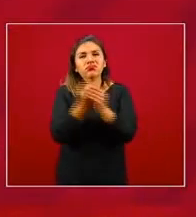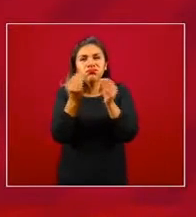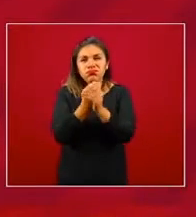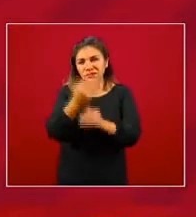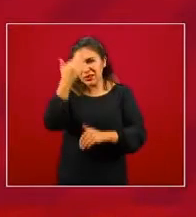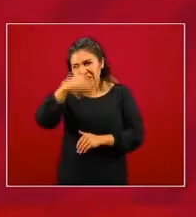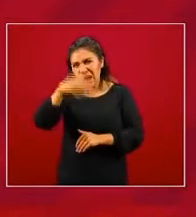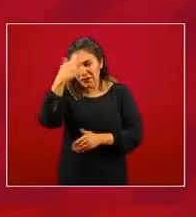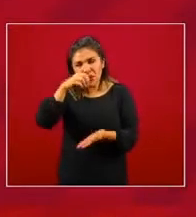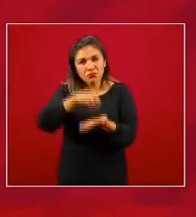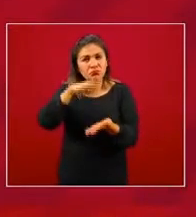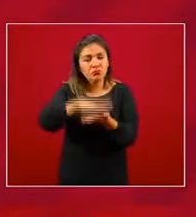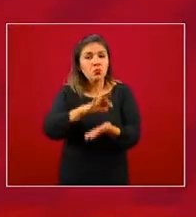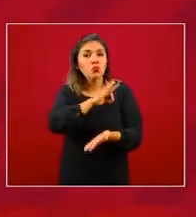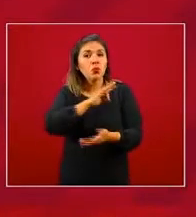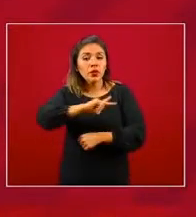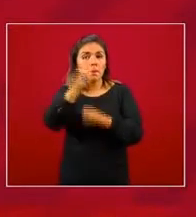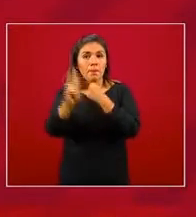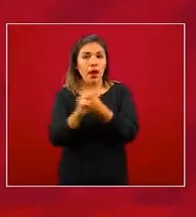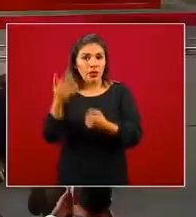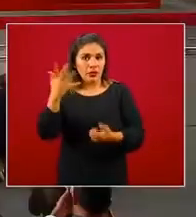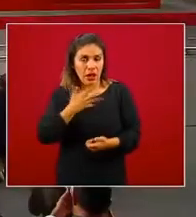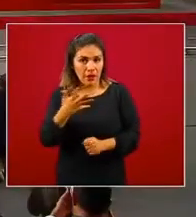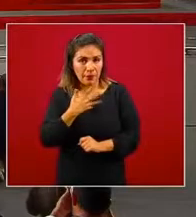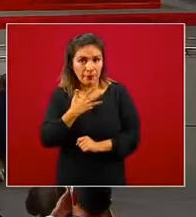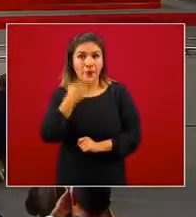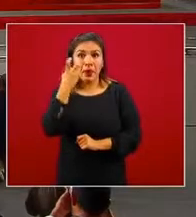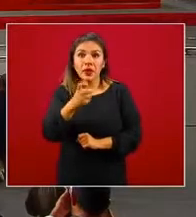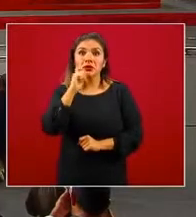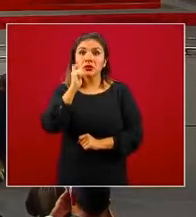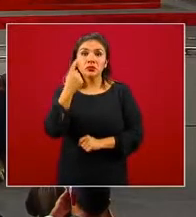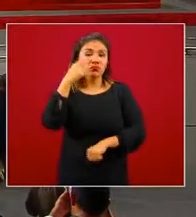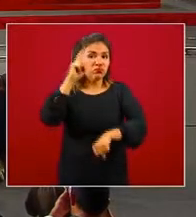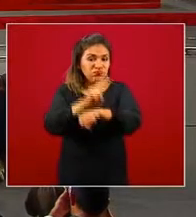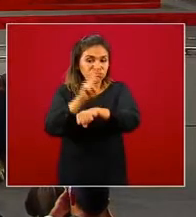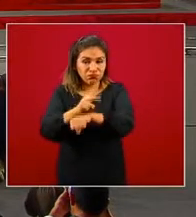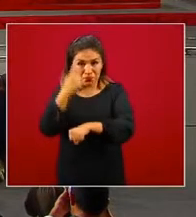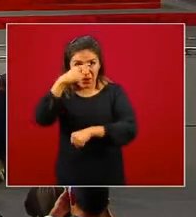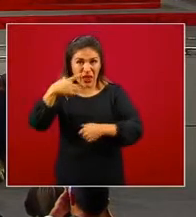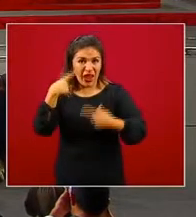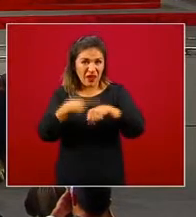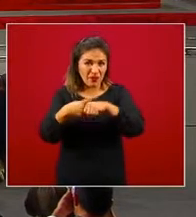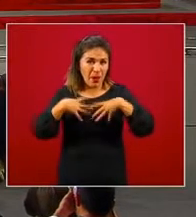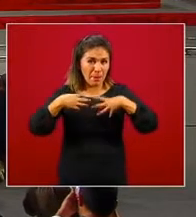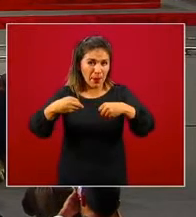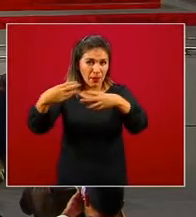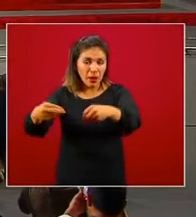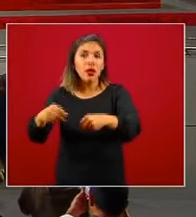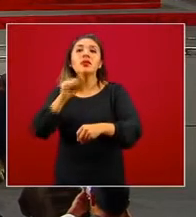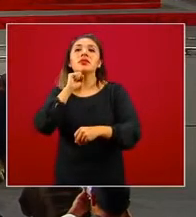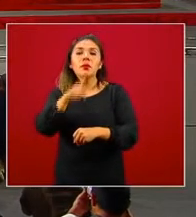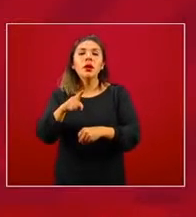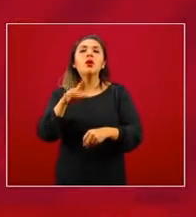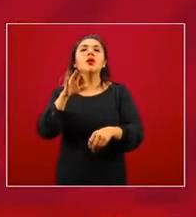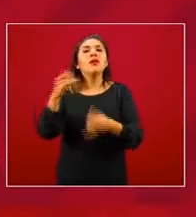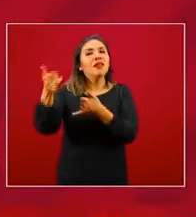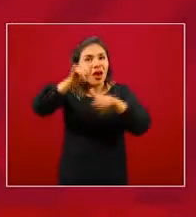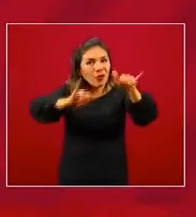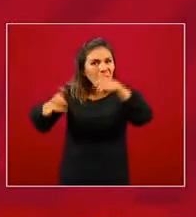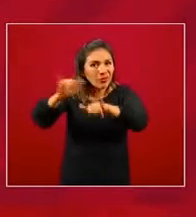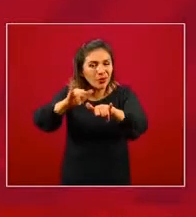to prepare and establish measures. And this is about